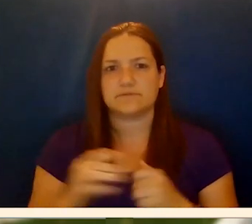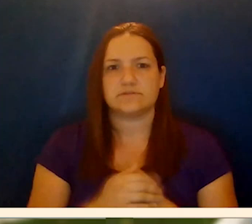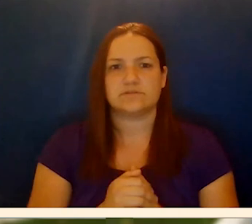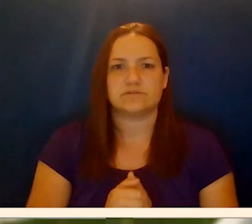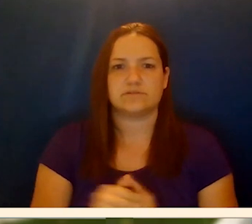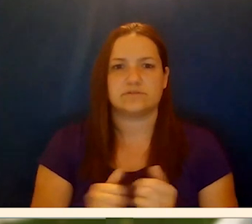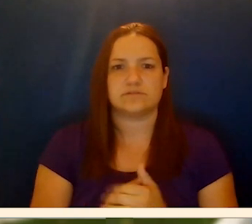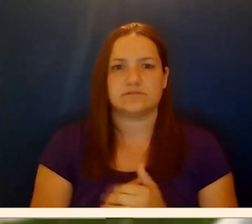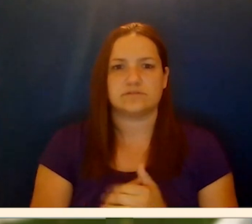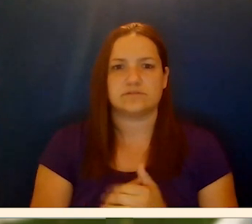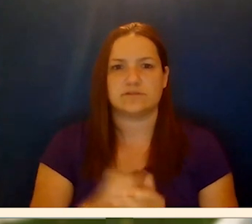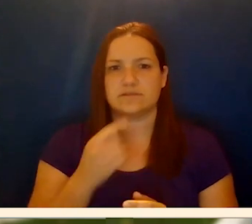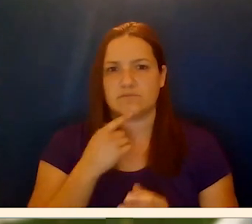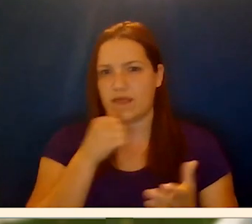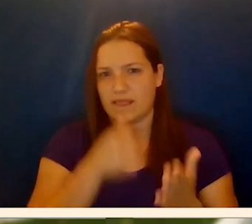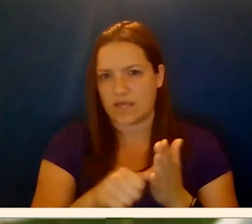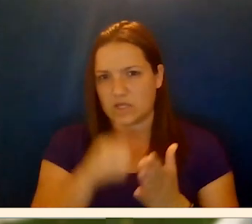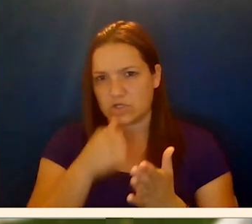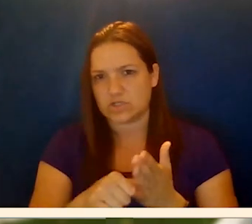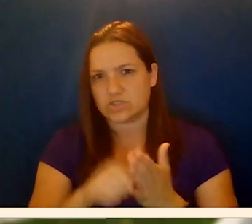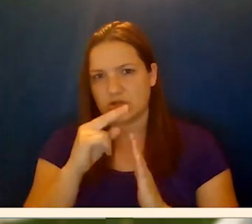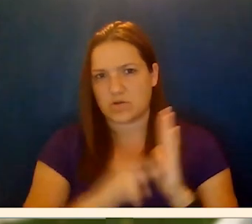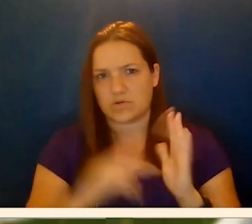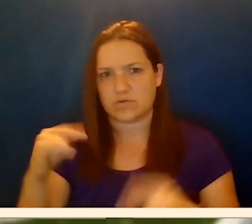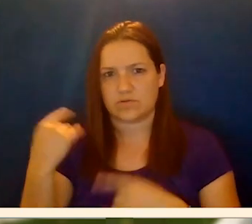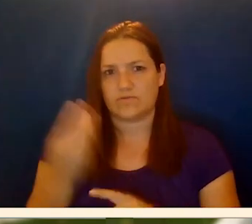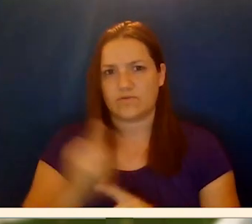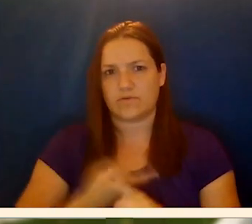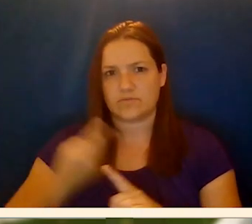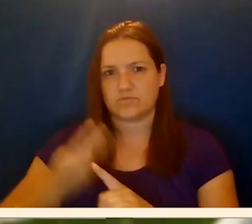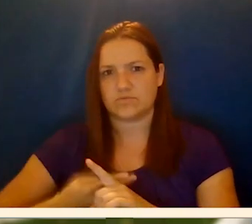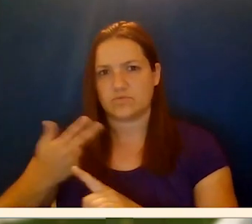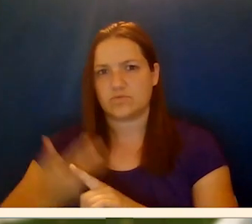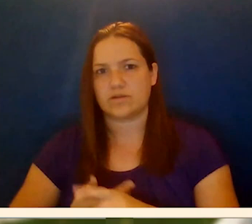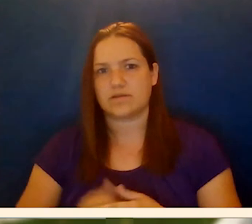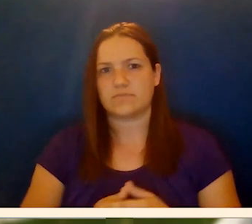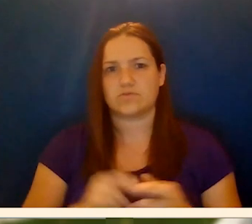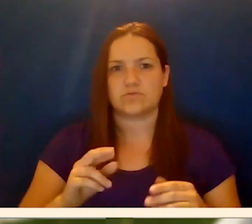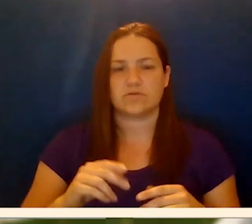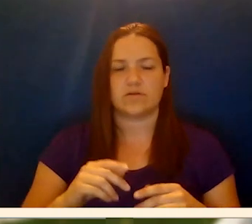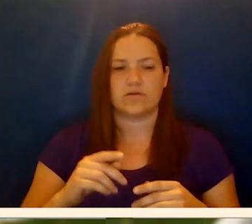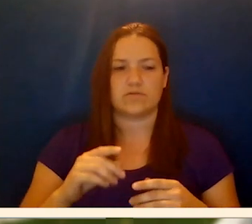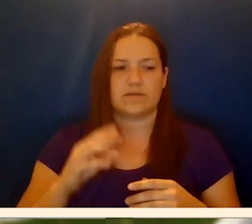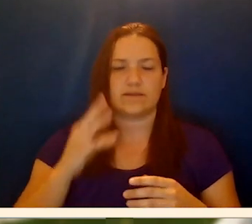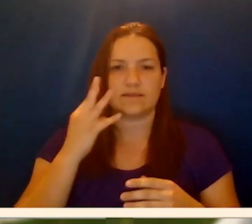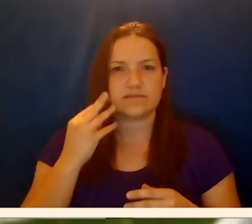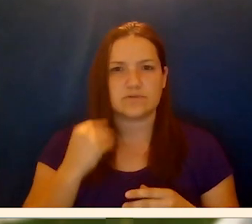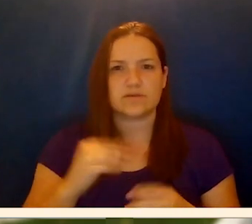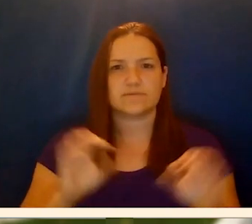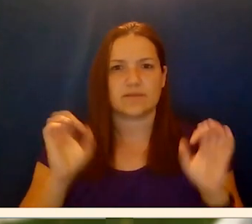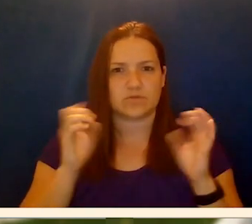The disappointing letters that I've had to read over the last several months, particularly with respect to experiences in the emergency